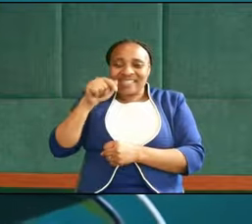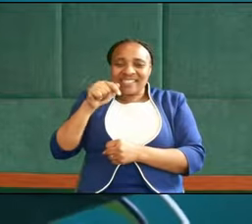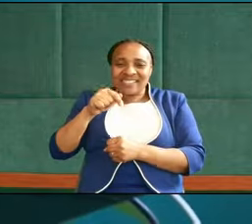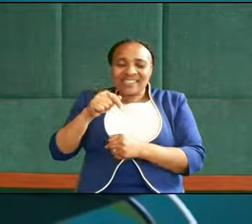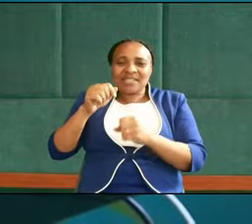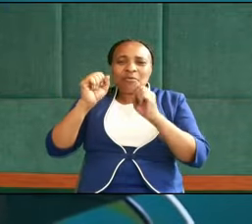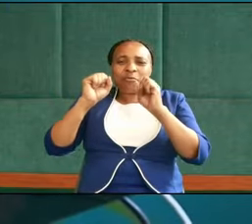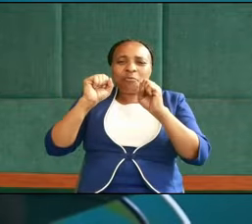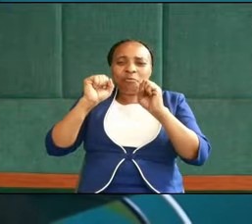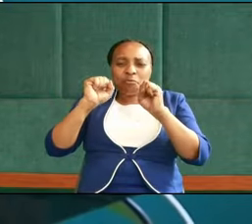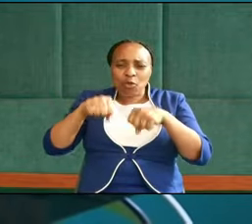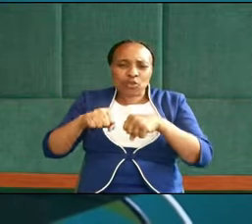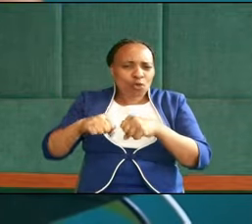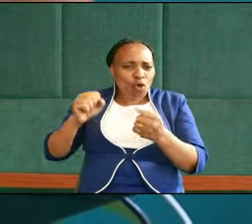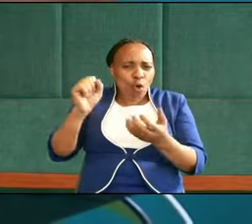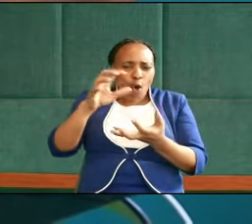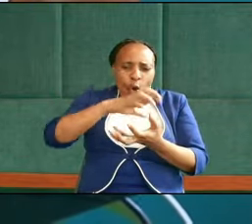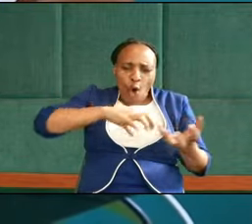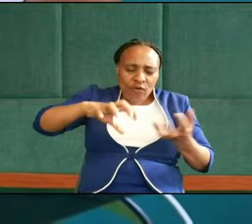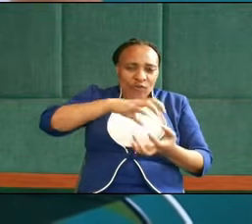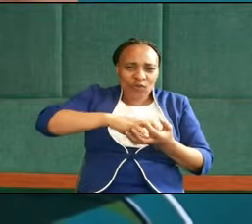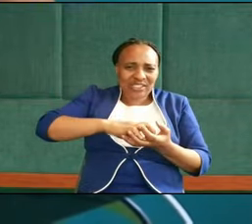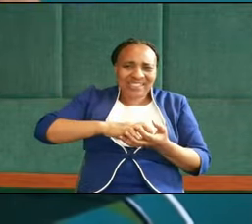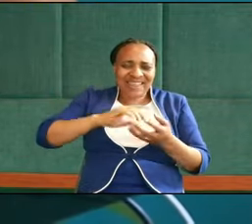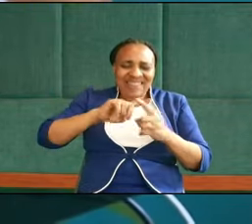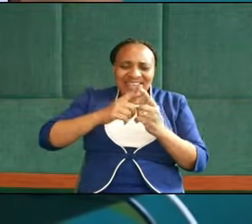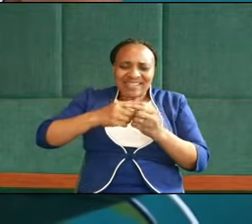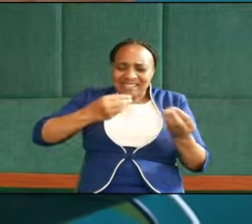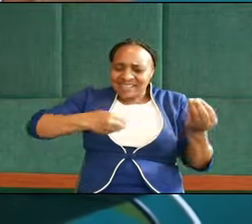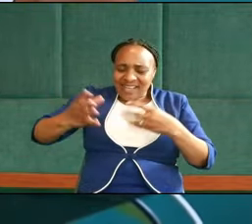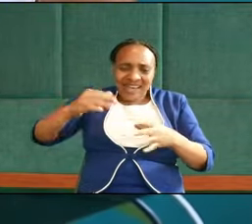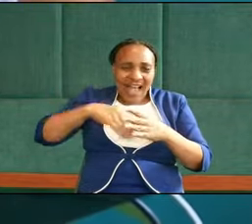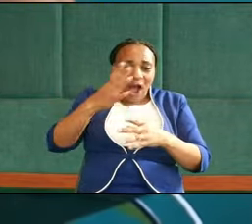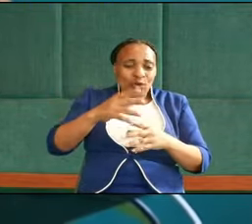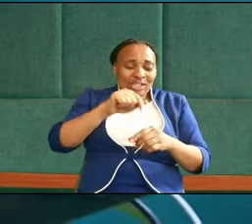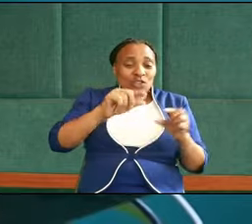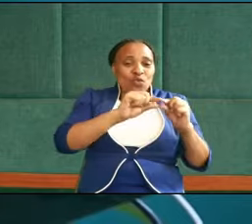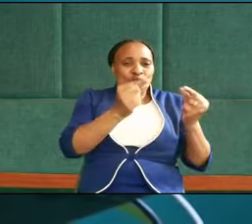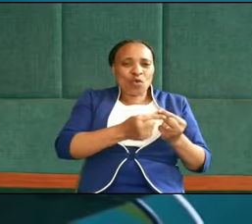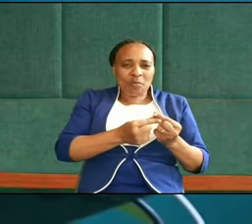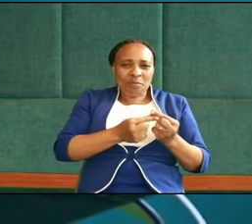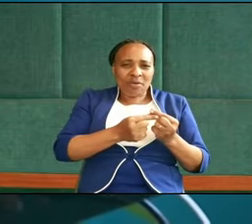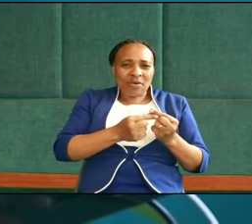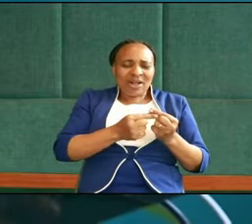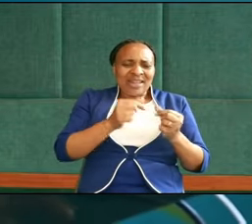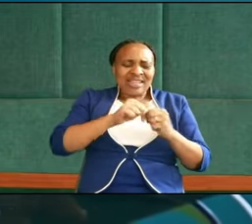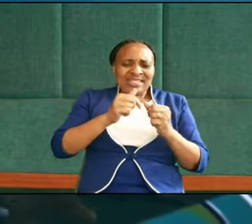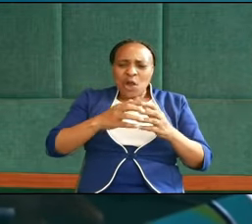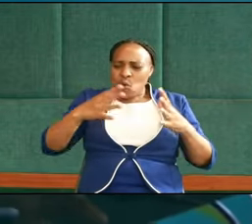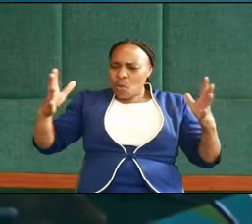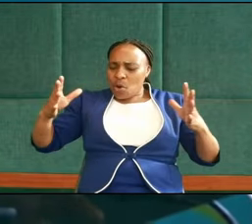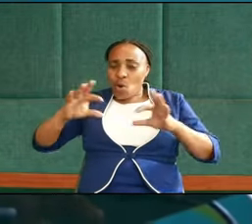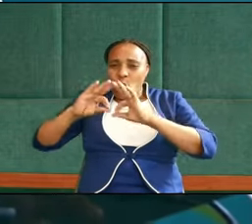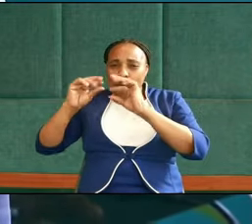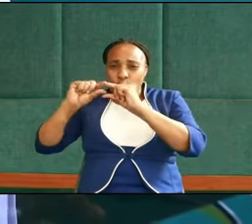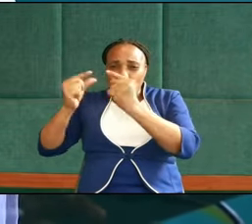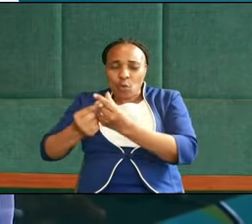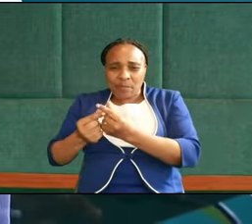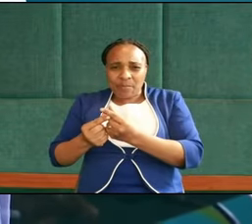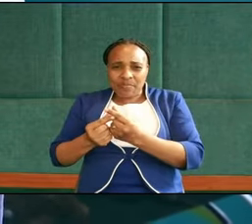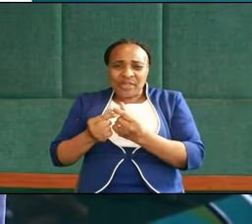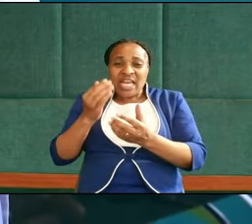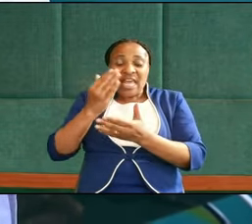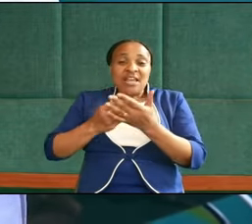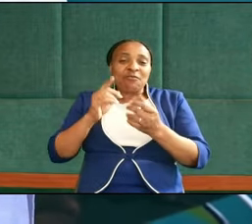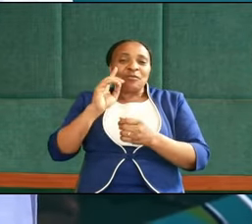Don't compromise and sell out the belief of the larger group in you. If that is clear, somebody